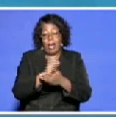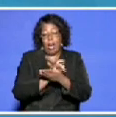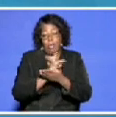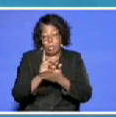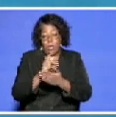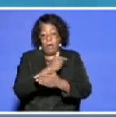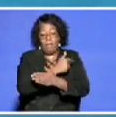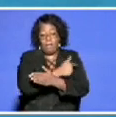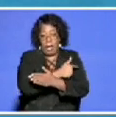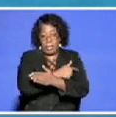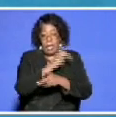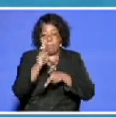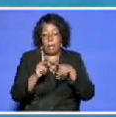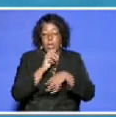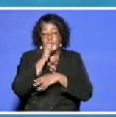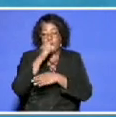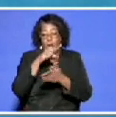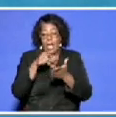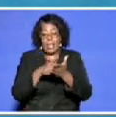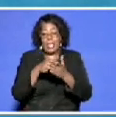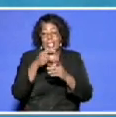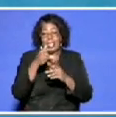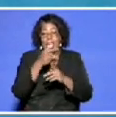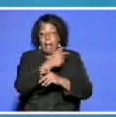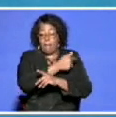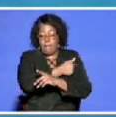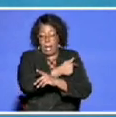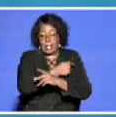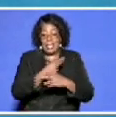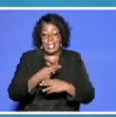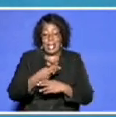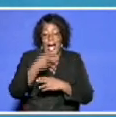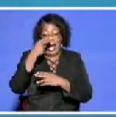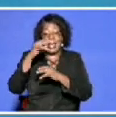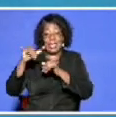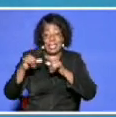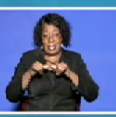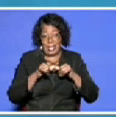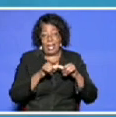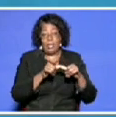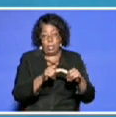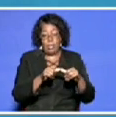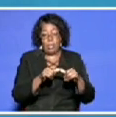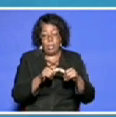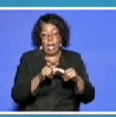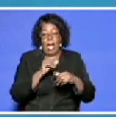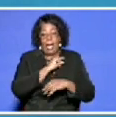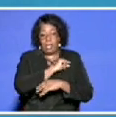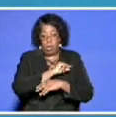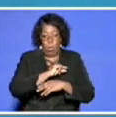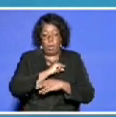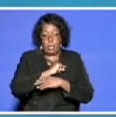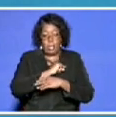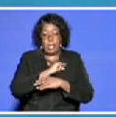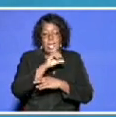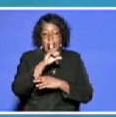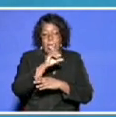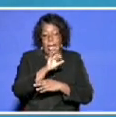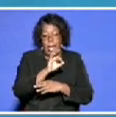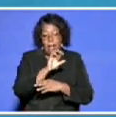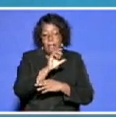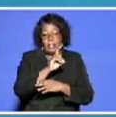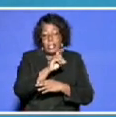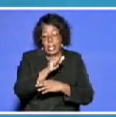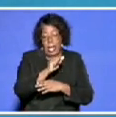be very confident that this vaccine meets the high standards for safety, effectiveness, and manufacturing quality the FDA requires of an